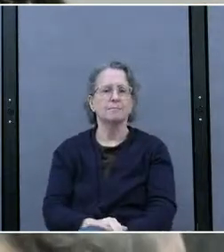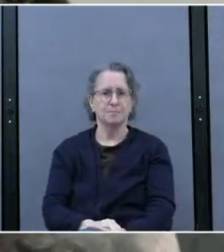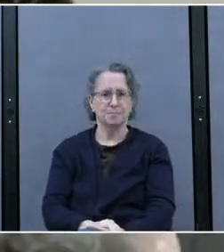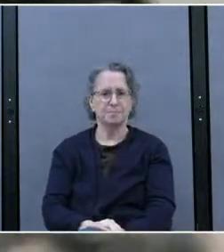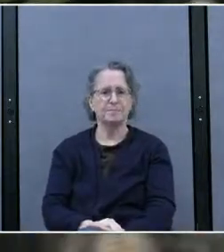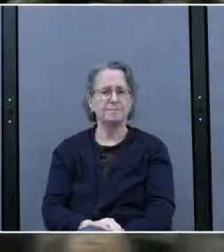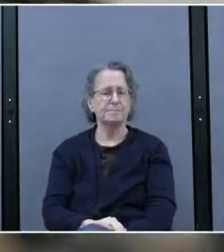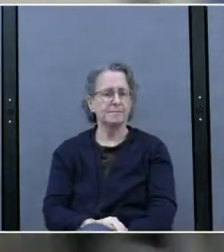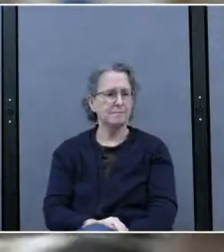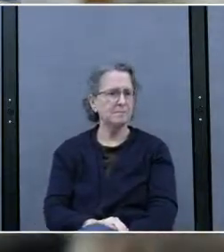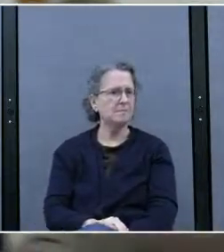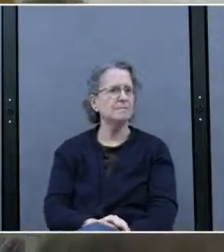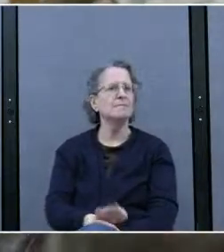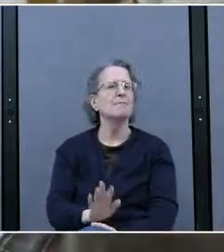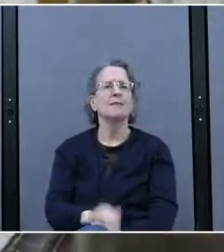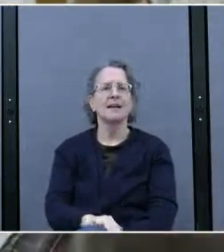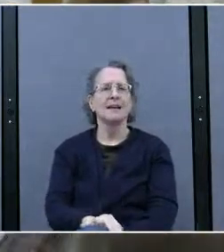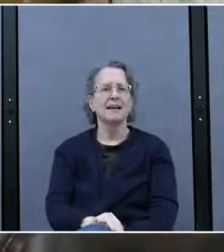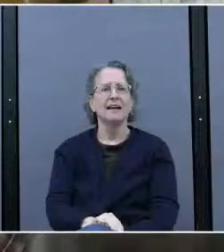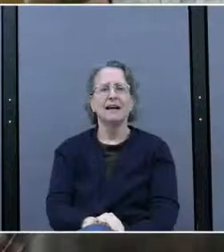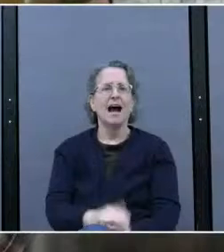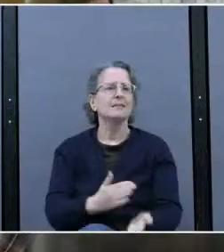was next.